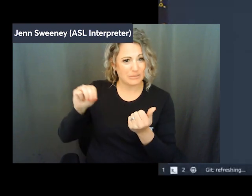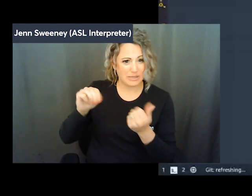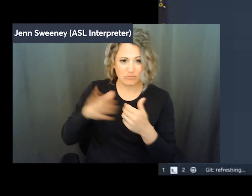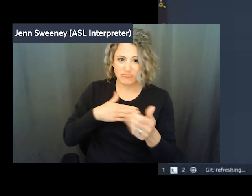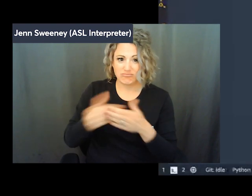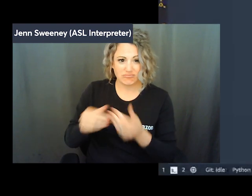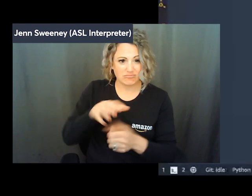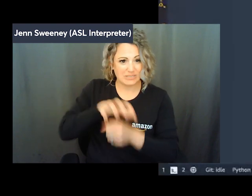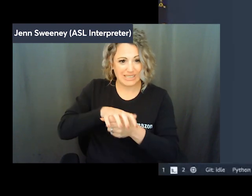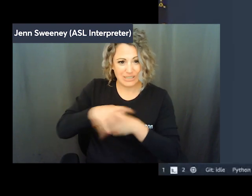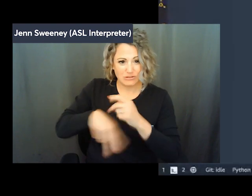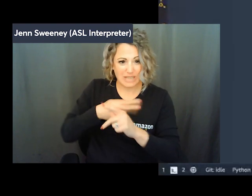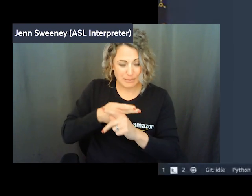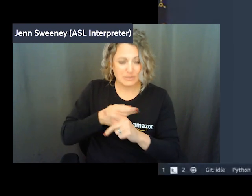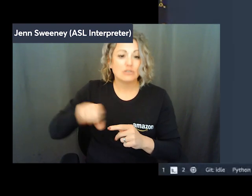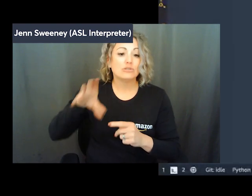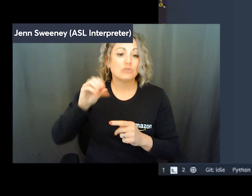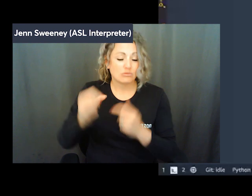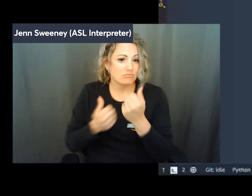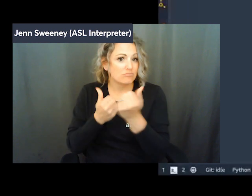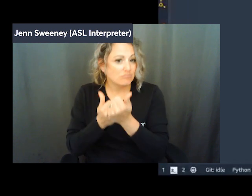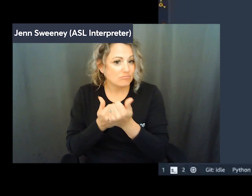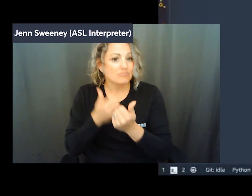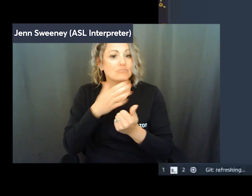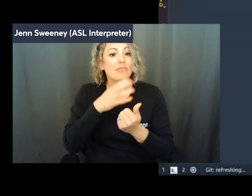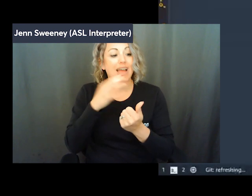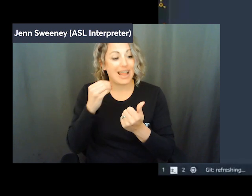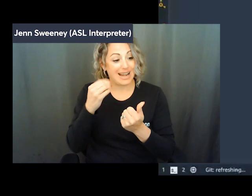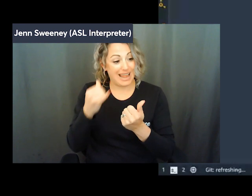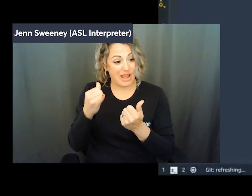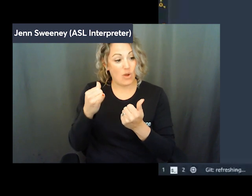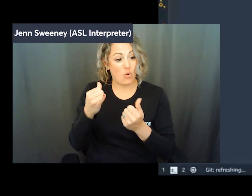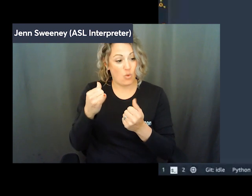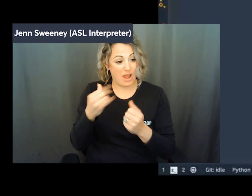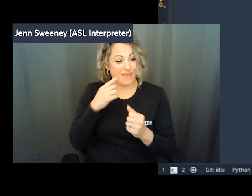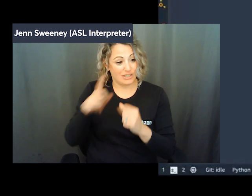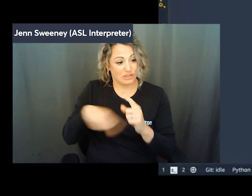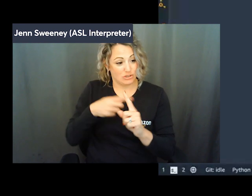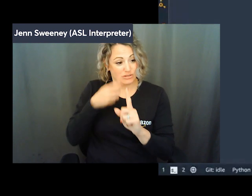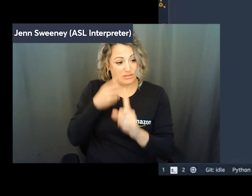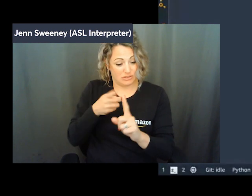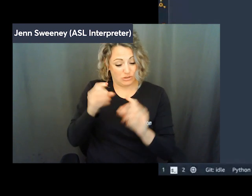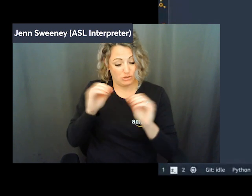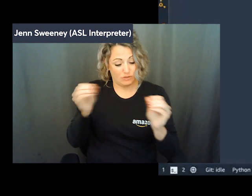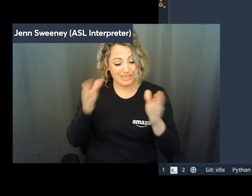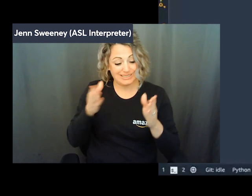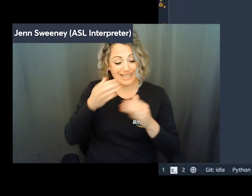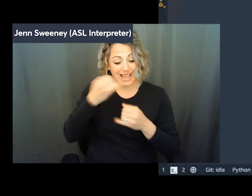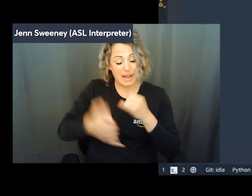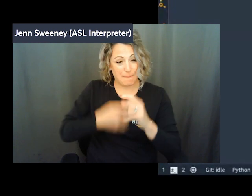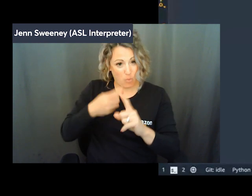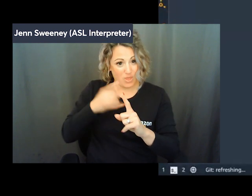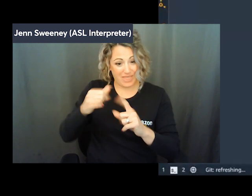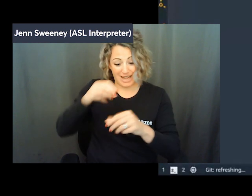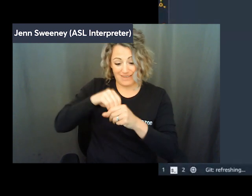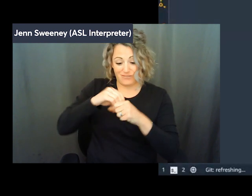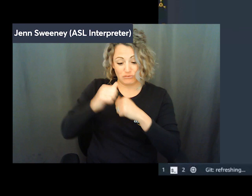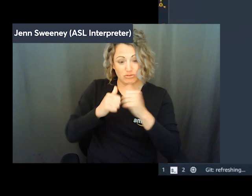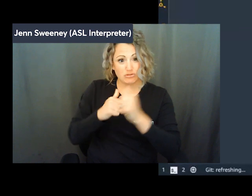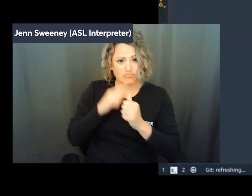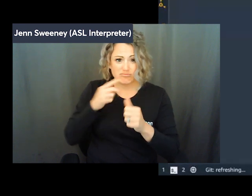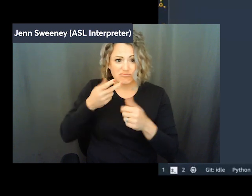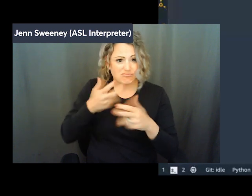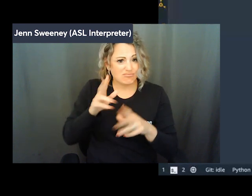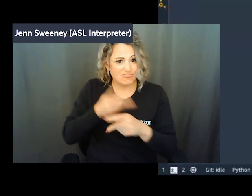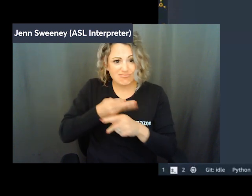in, I come to the part that distinguishes a serverless endpoint. So as Rishabh was saying, with serverless endpoints, the infrastructure is taken care of